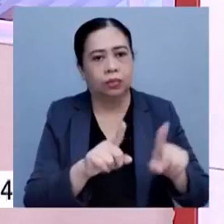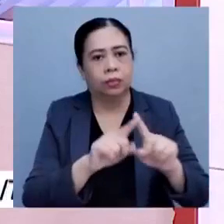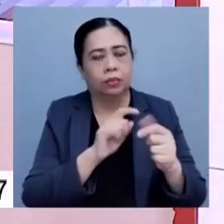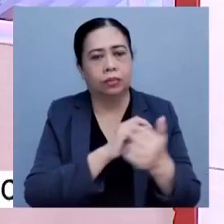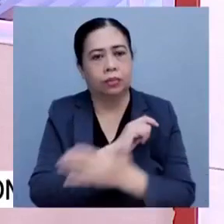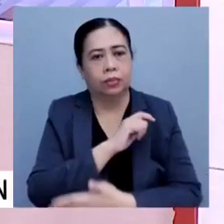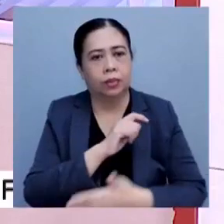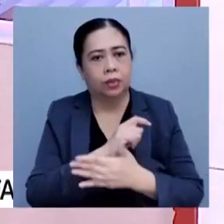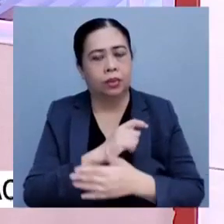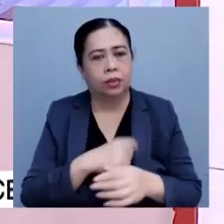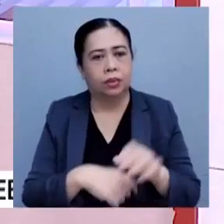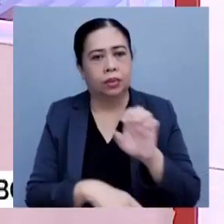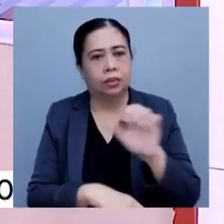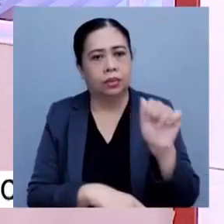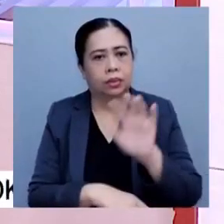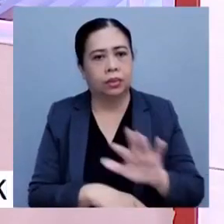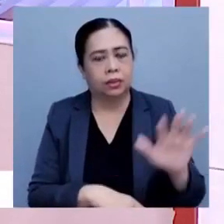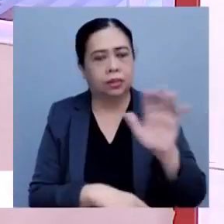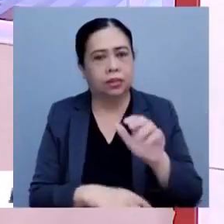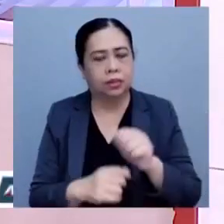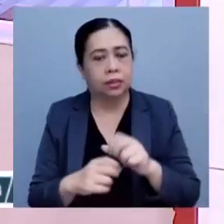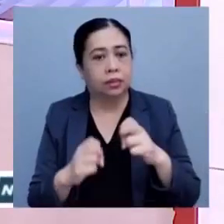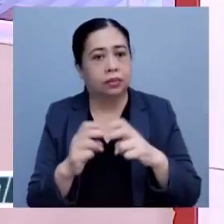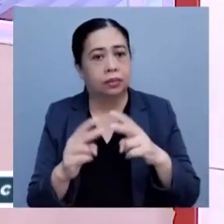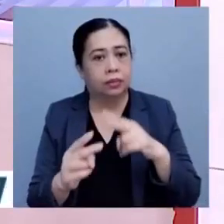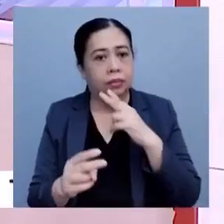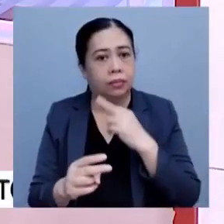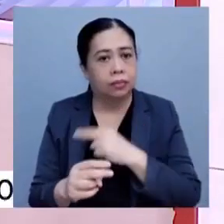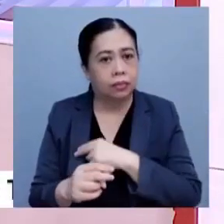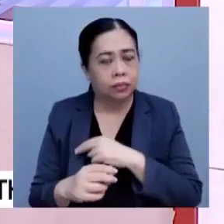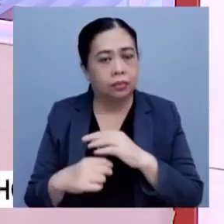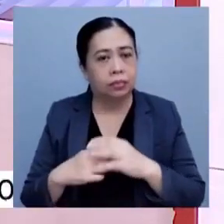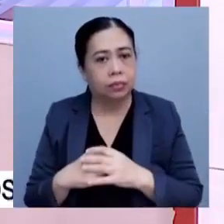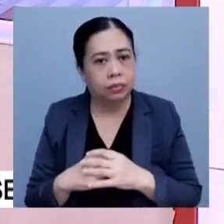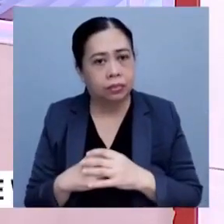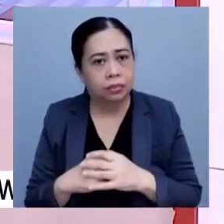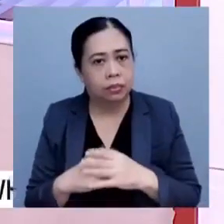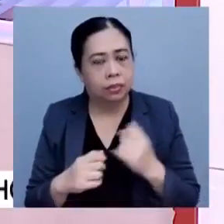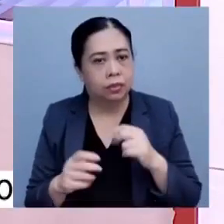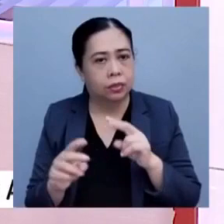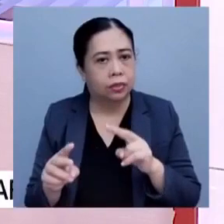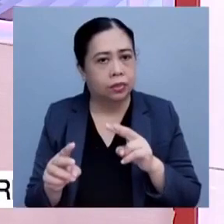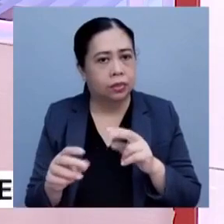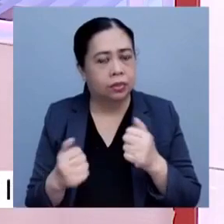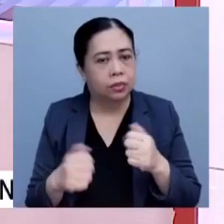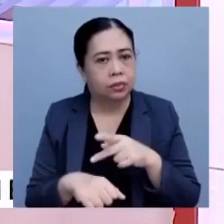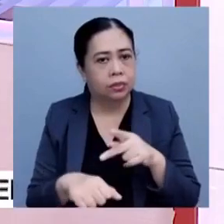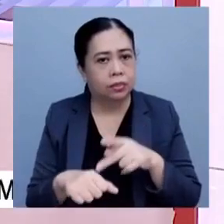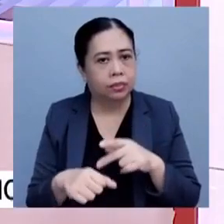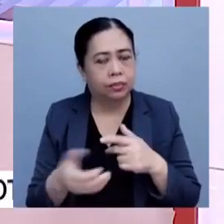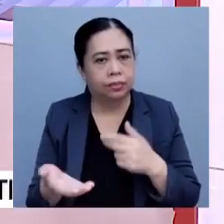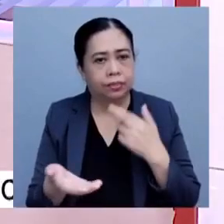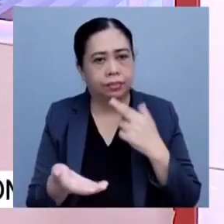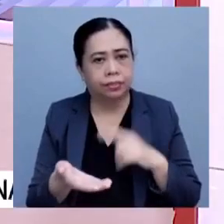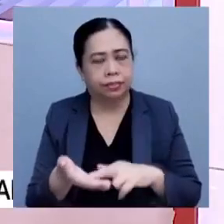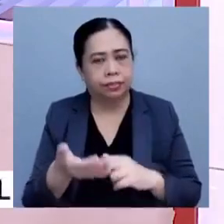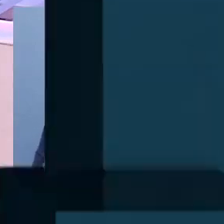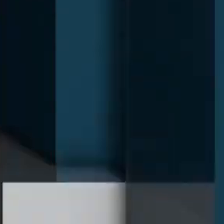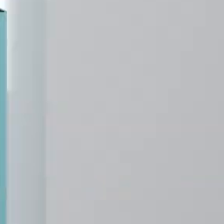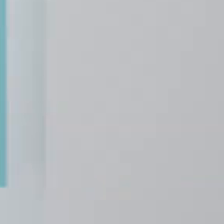and Pacific, beating Vietnam even after the World Bank slashed its forecast for the country. Jackie Pascual reports.